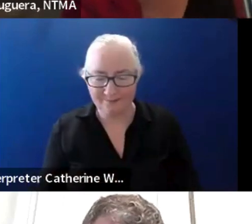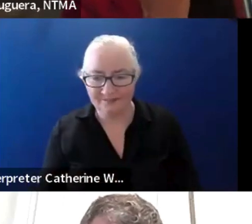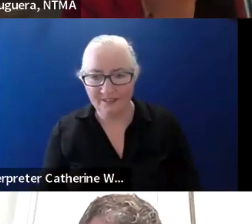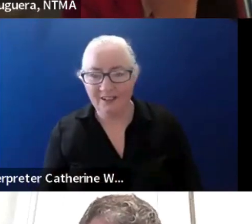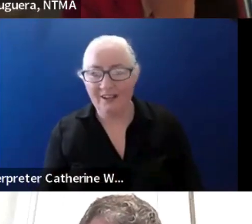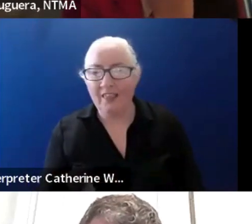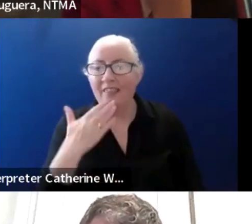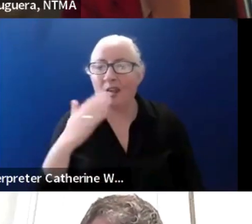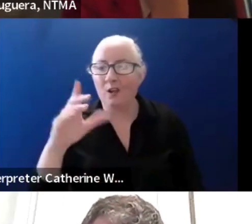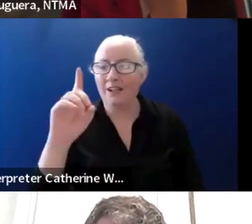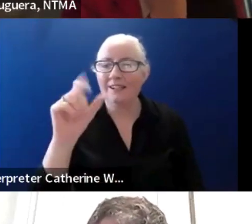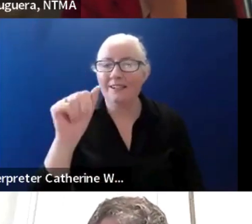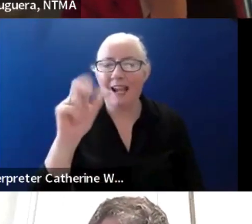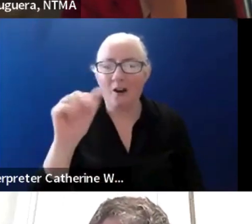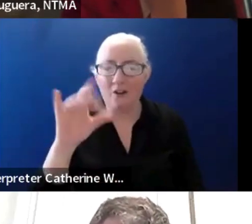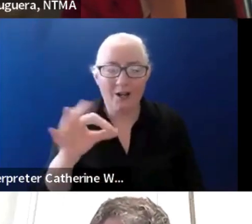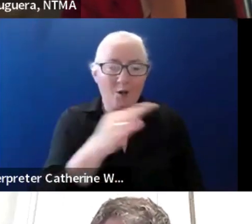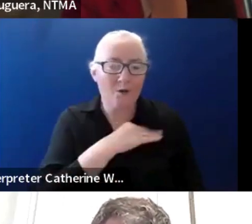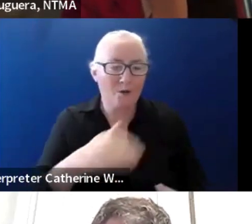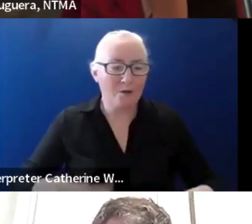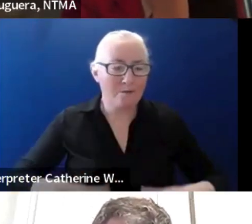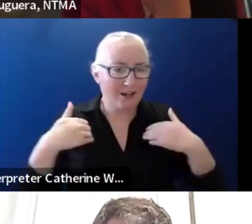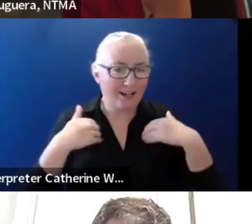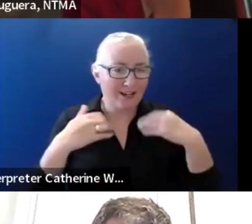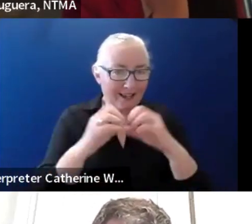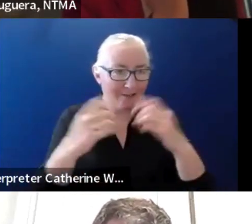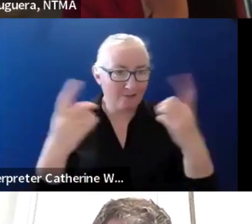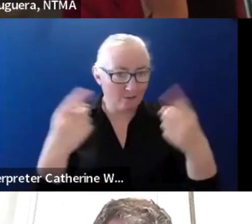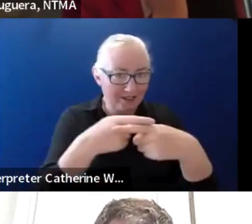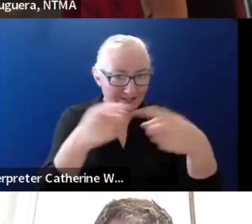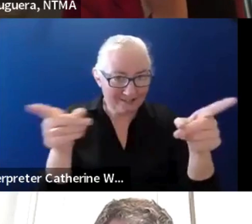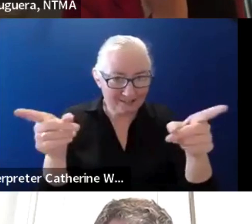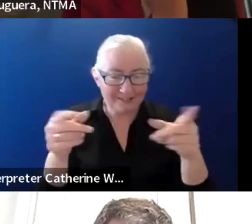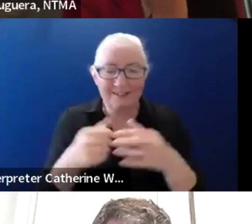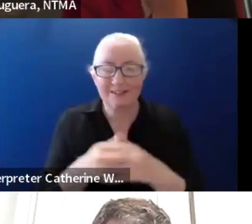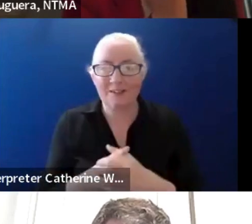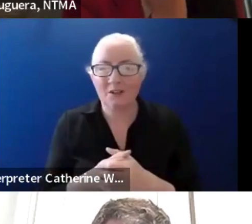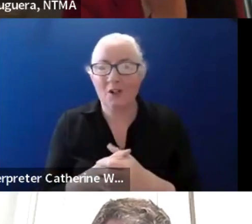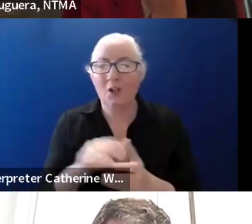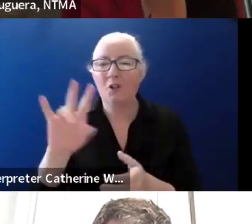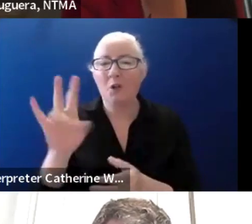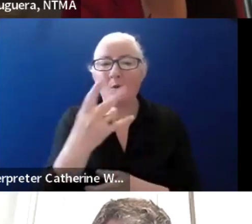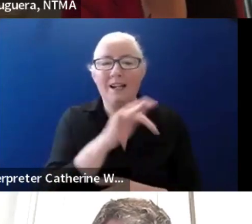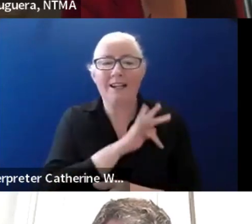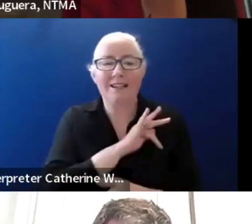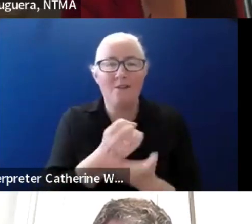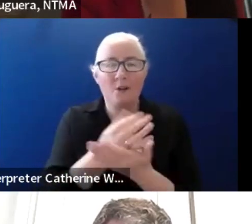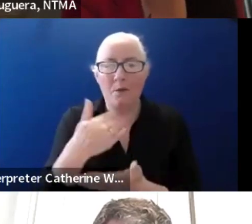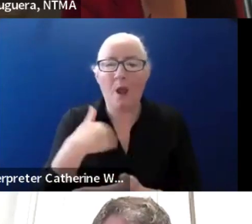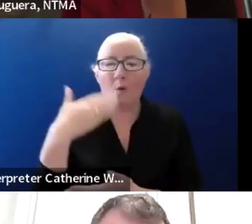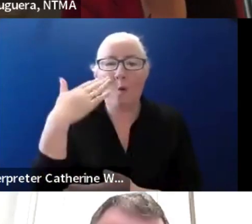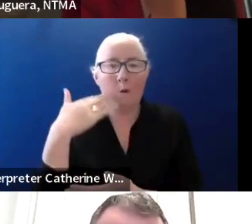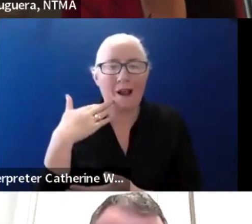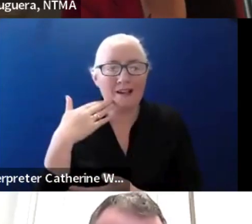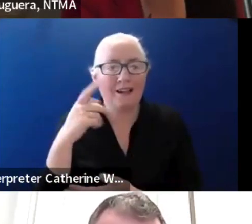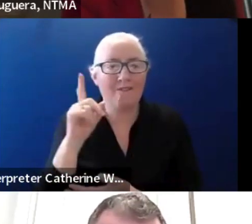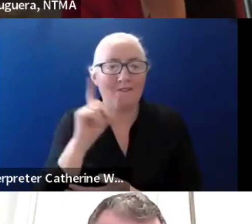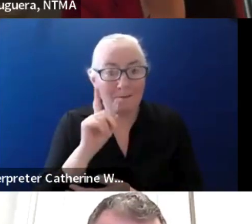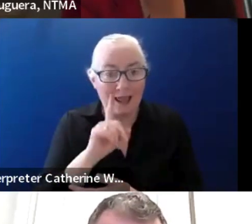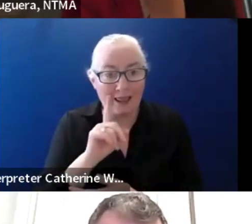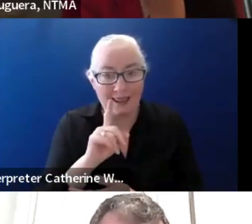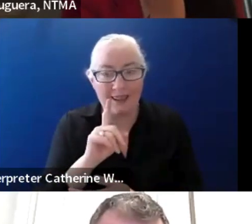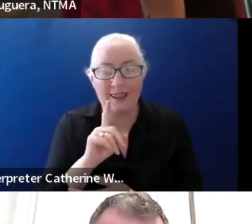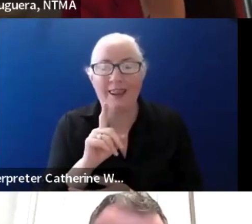Thank you, Daragh, and good morning, everybody. As a quick self-descriptor, I'm a white female.